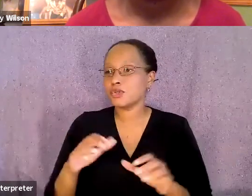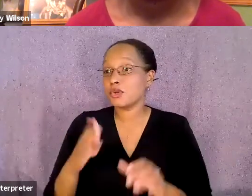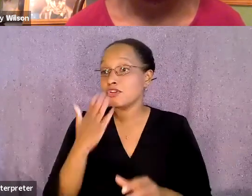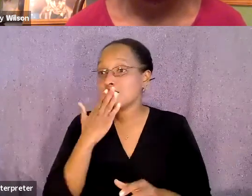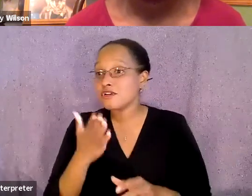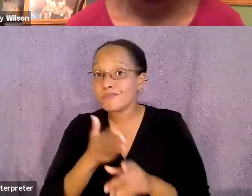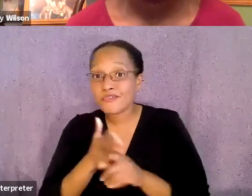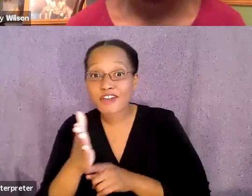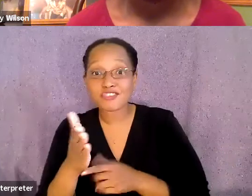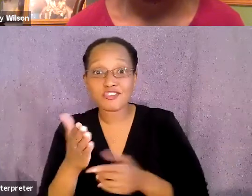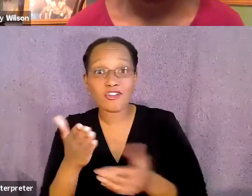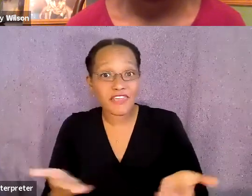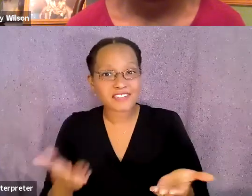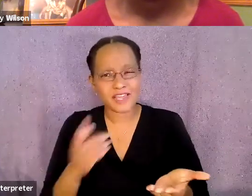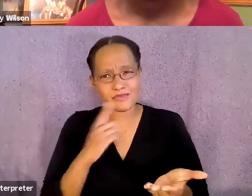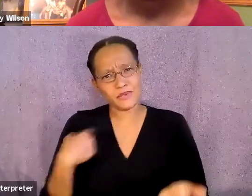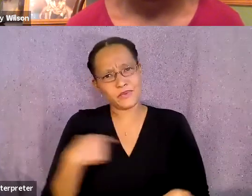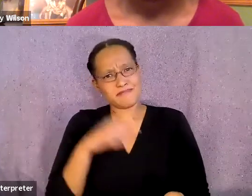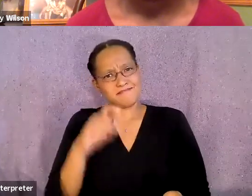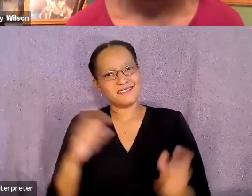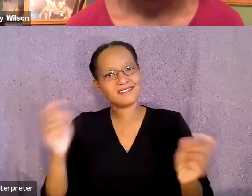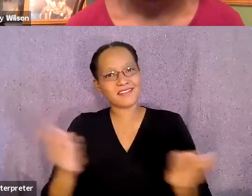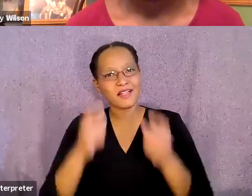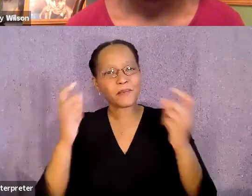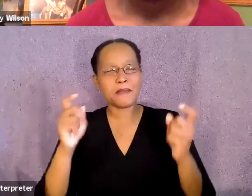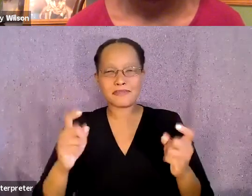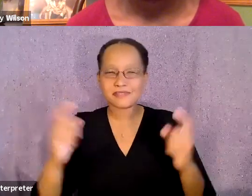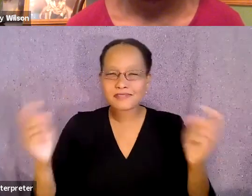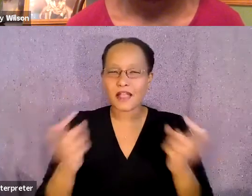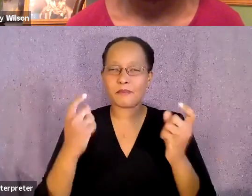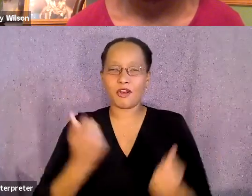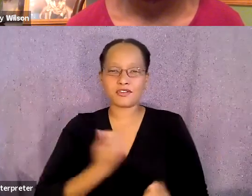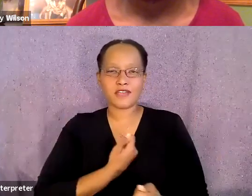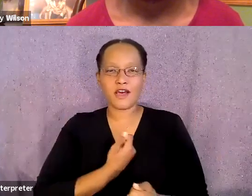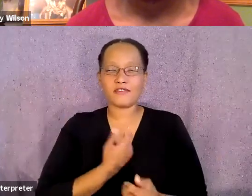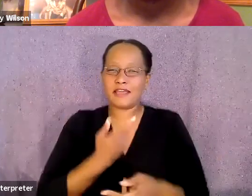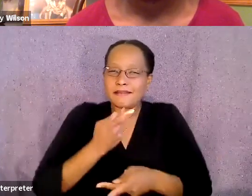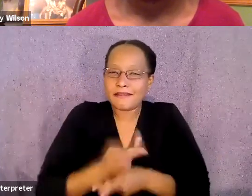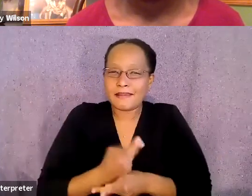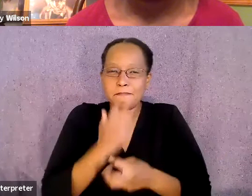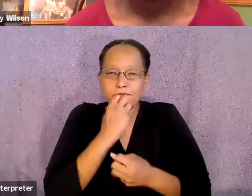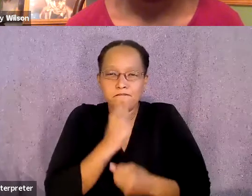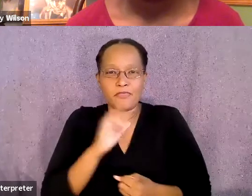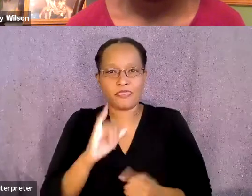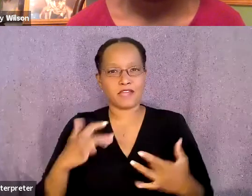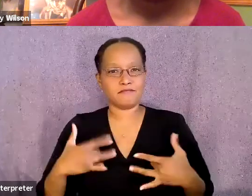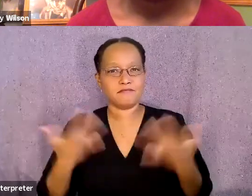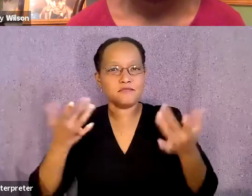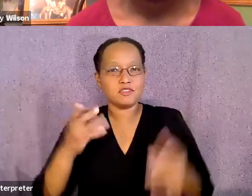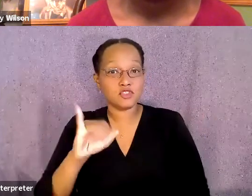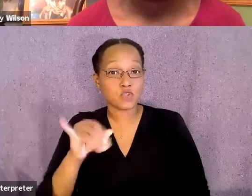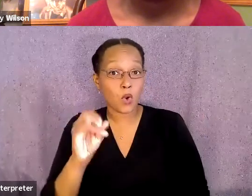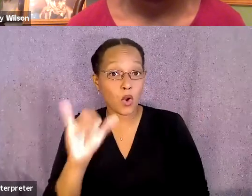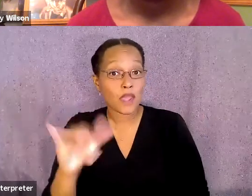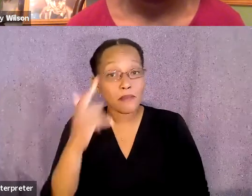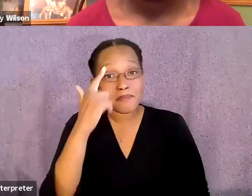with celebrating ourselves and capturing that joy, because that keeps us going. So just understanding what joy